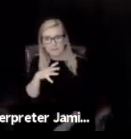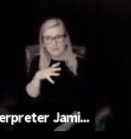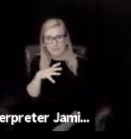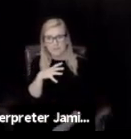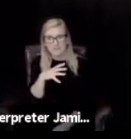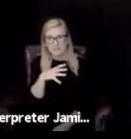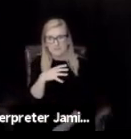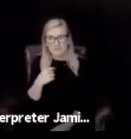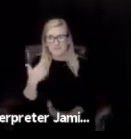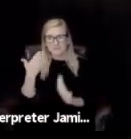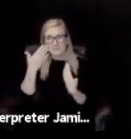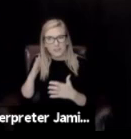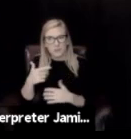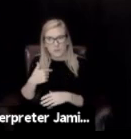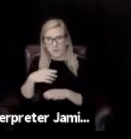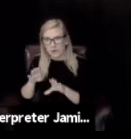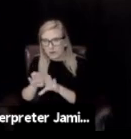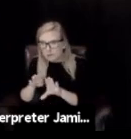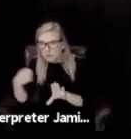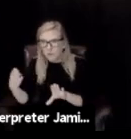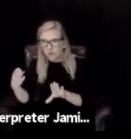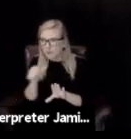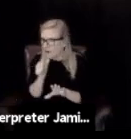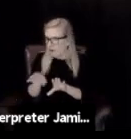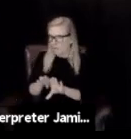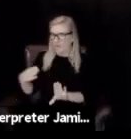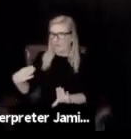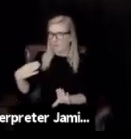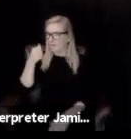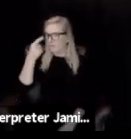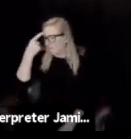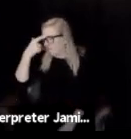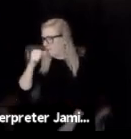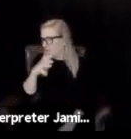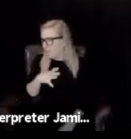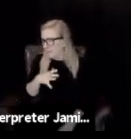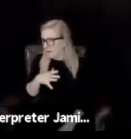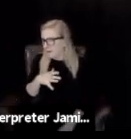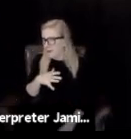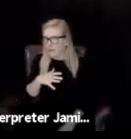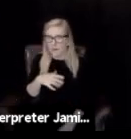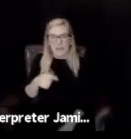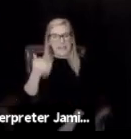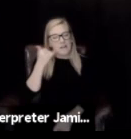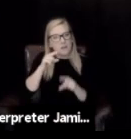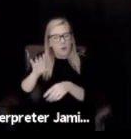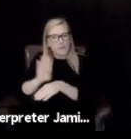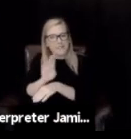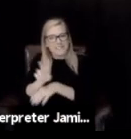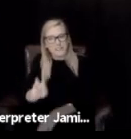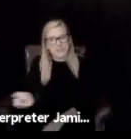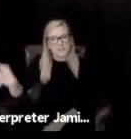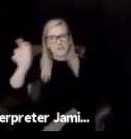I don't know. Do I open their door? Do I not open their door? Do I, we're on a business trip and we have